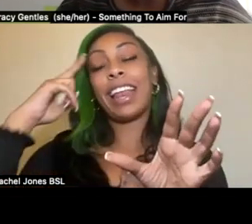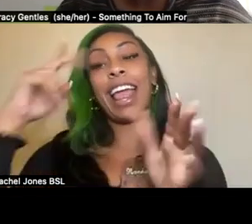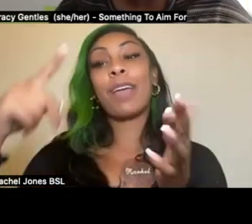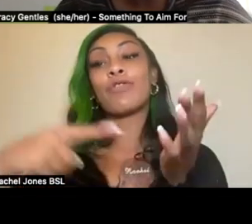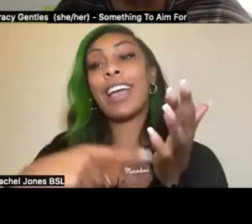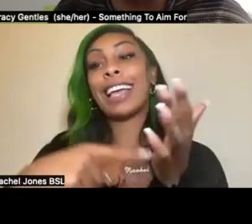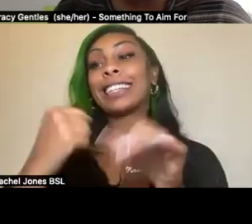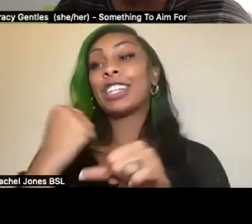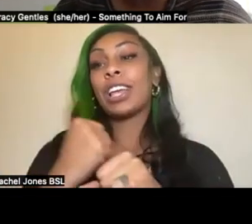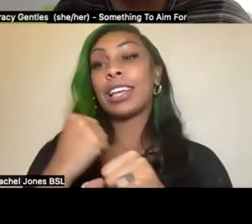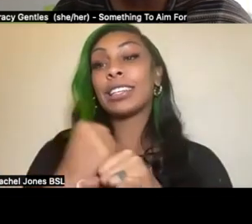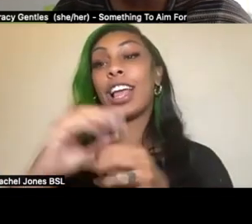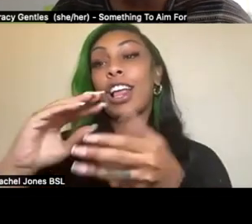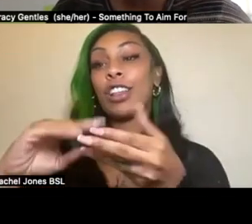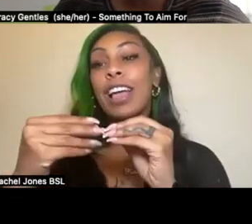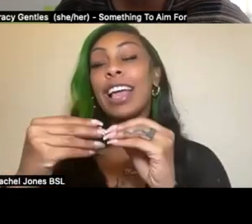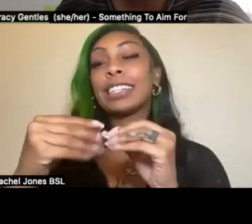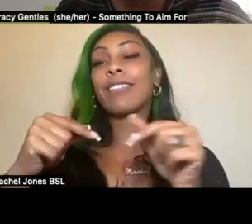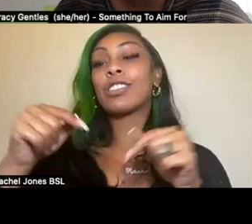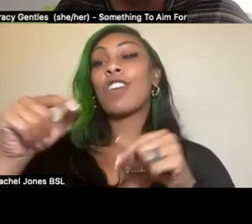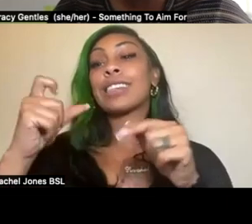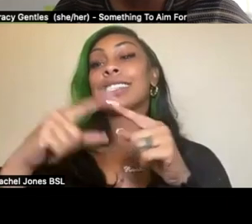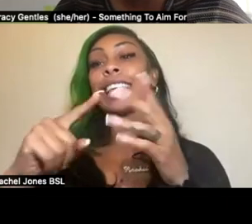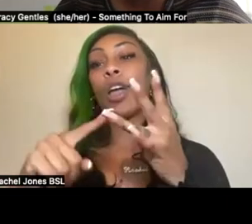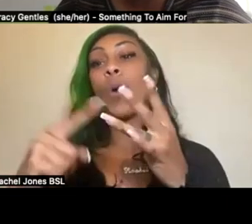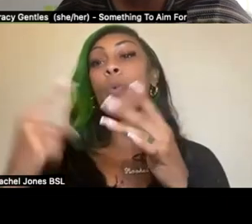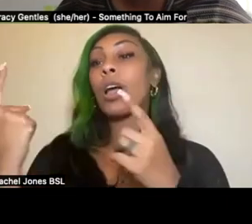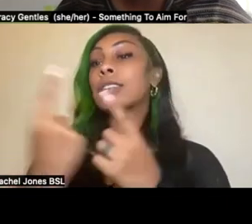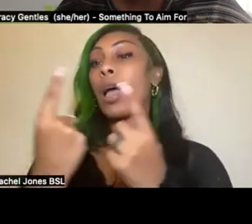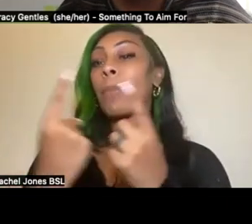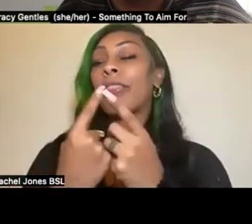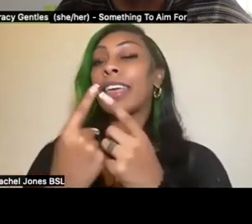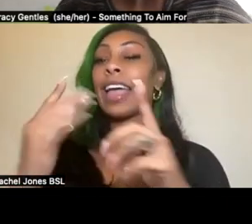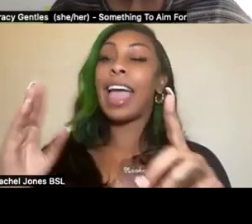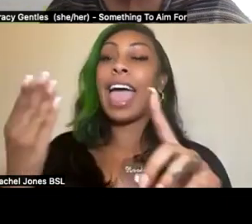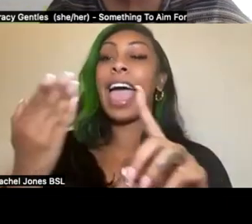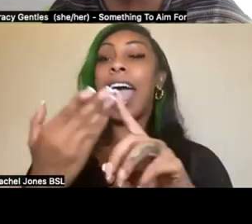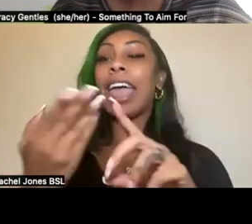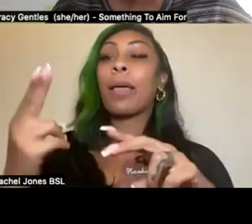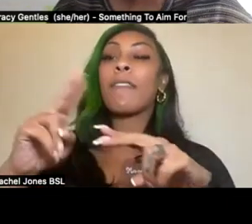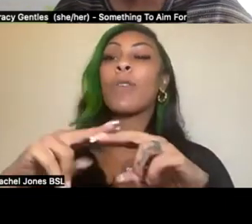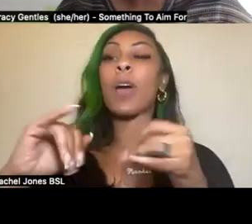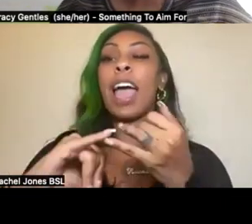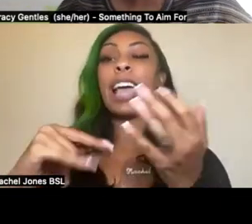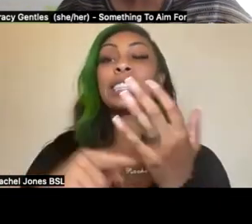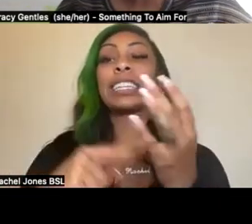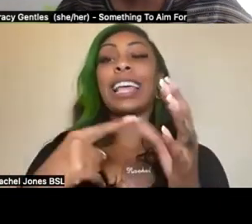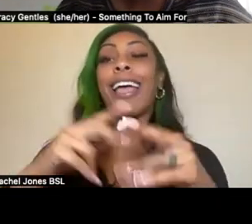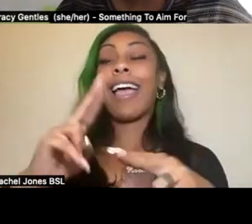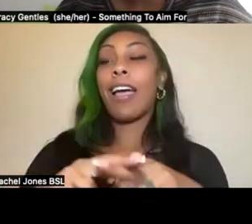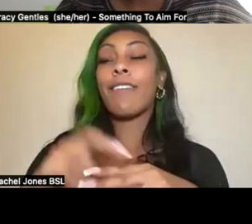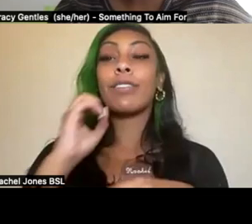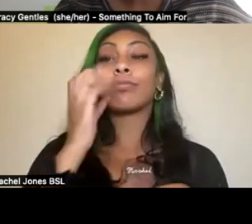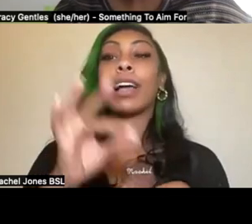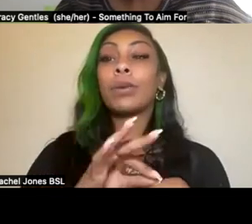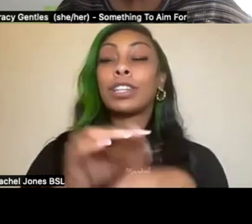I am the creative director CEO of Something to Aim For, which is also known as STAFF. I'm a brown skinned person with short